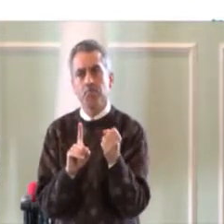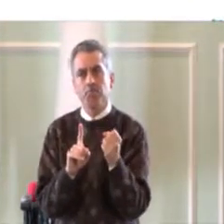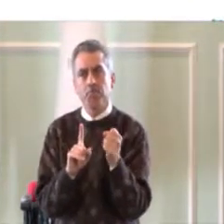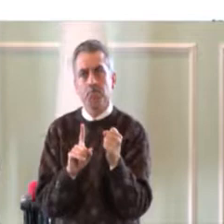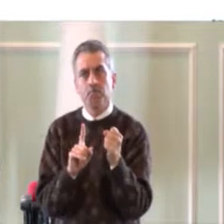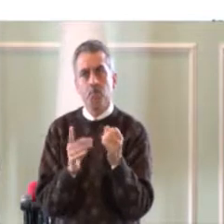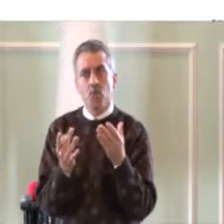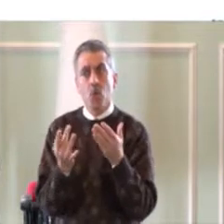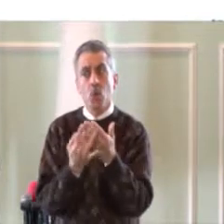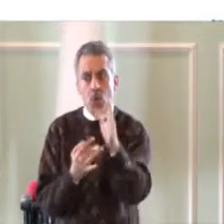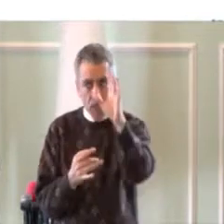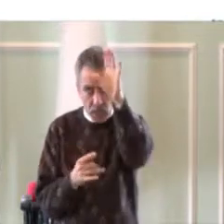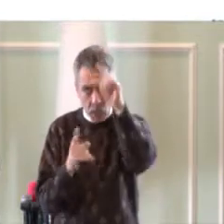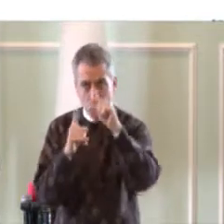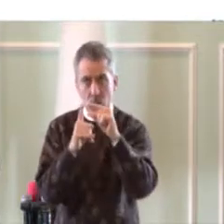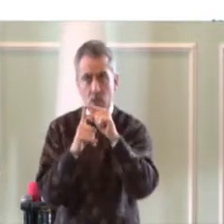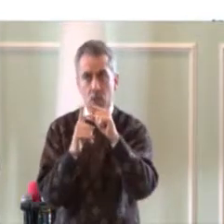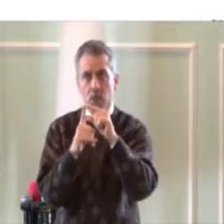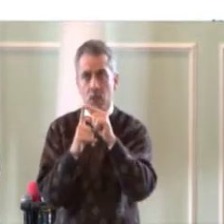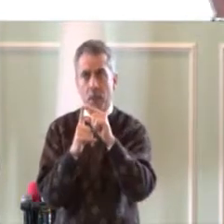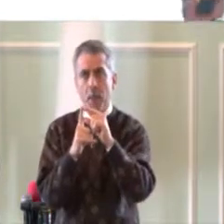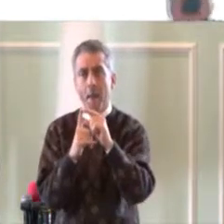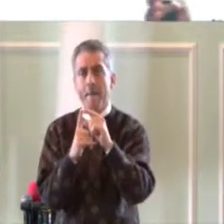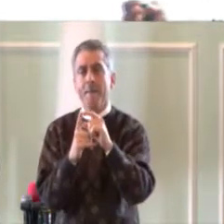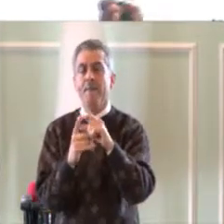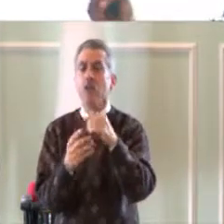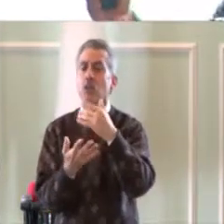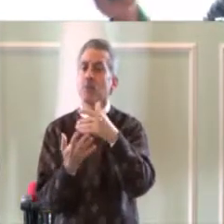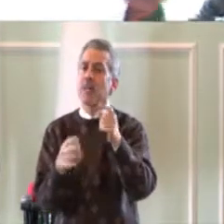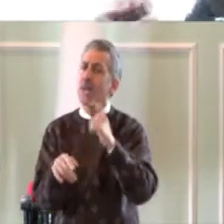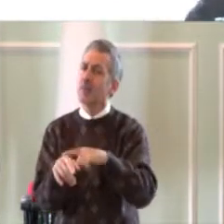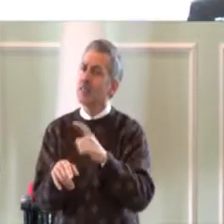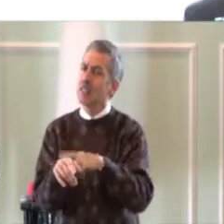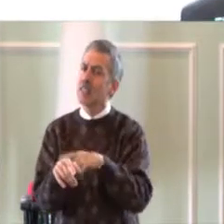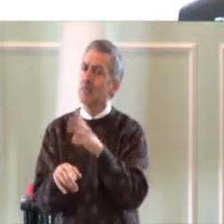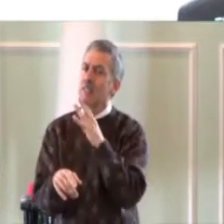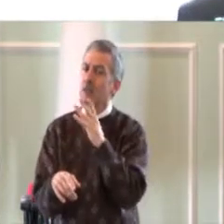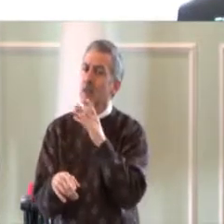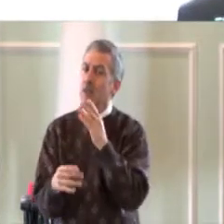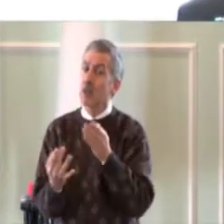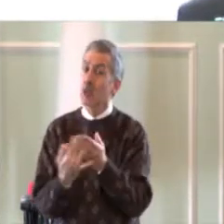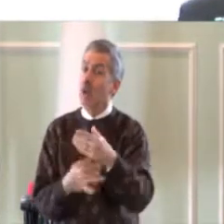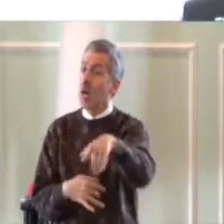us through His Word. Sometimes He speaks to us through our children.